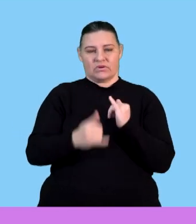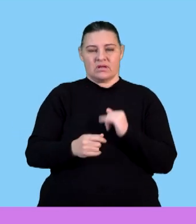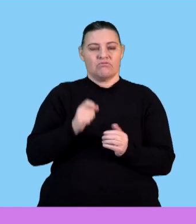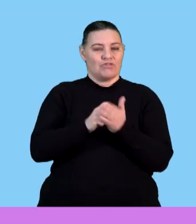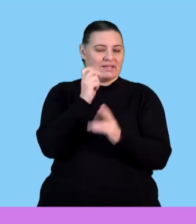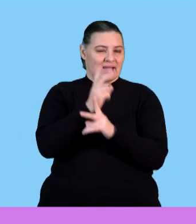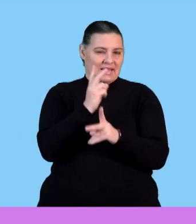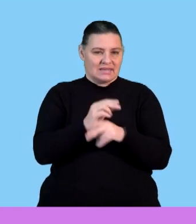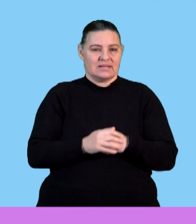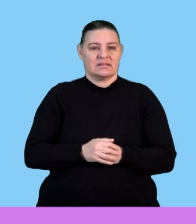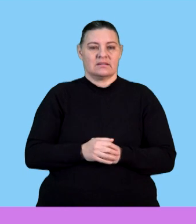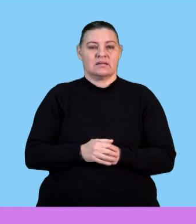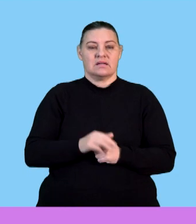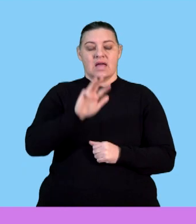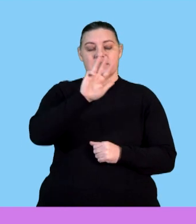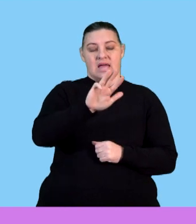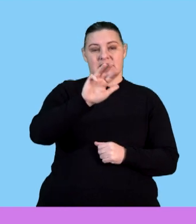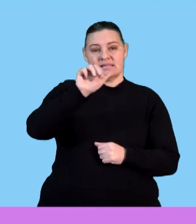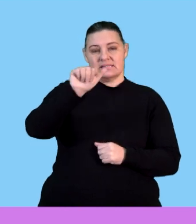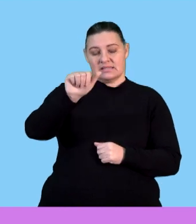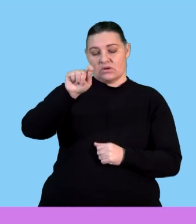let's write that again.